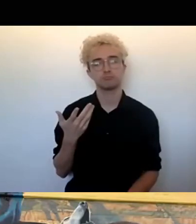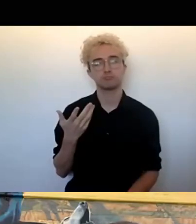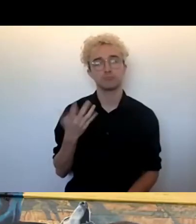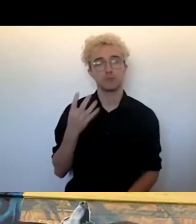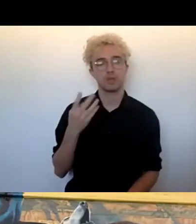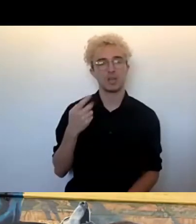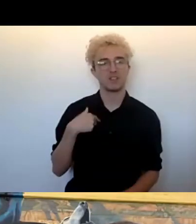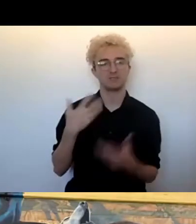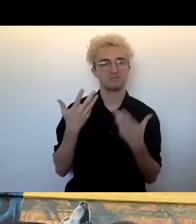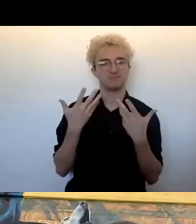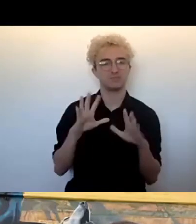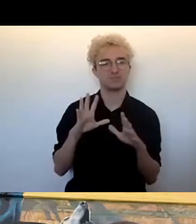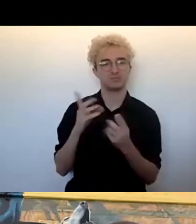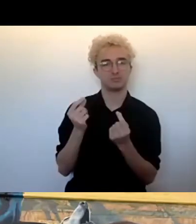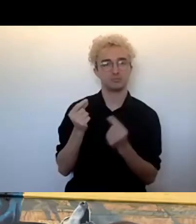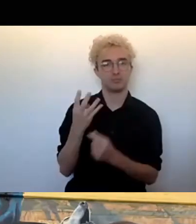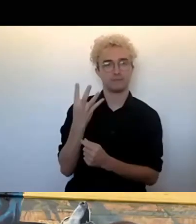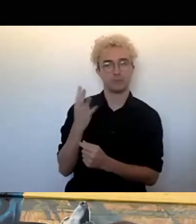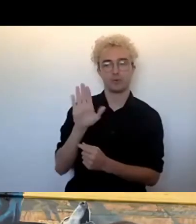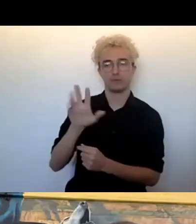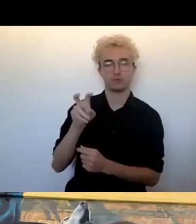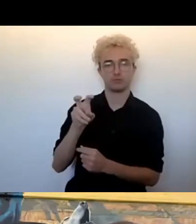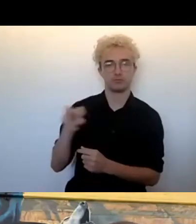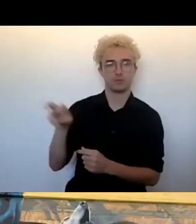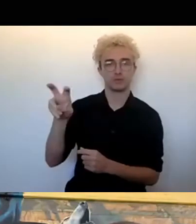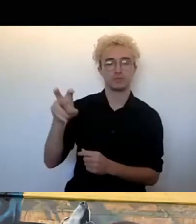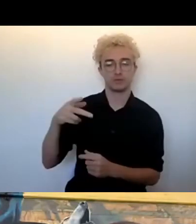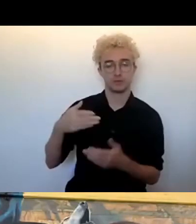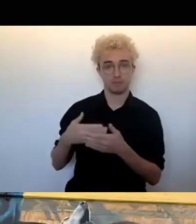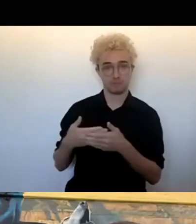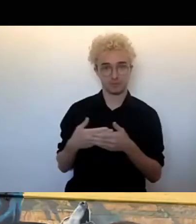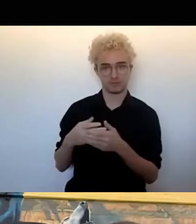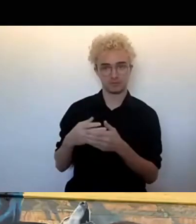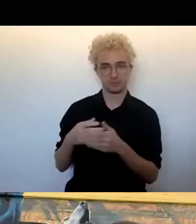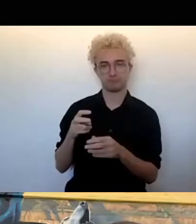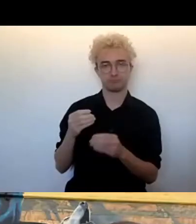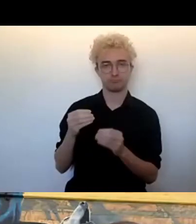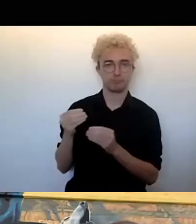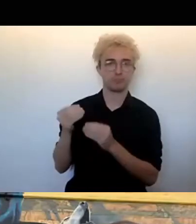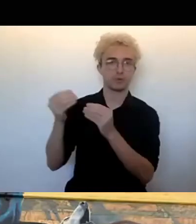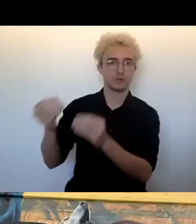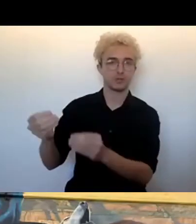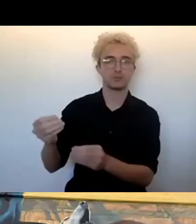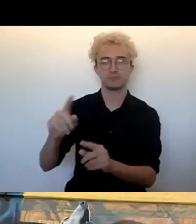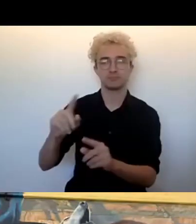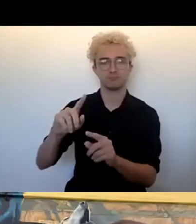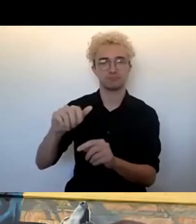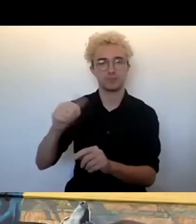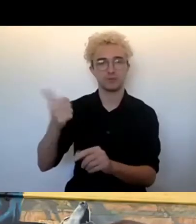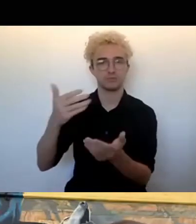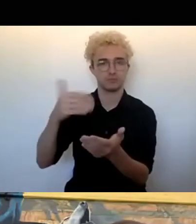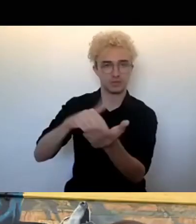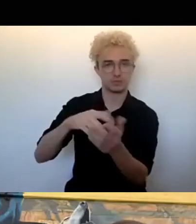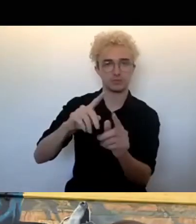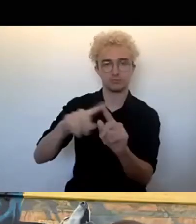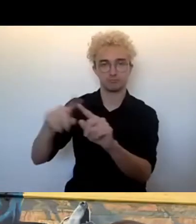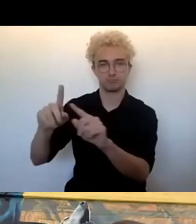transfers of the pups from various breeding centers around the Midwest to Springerville, which is